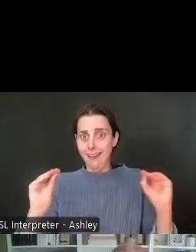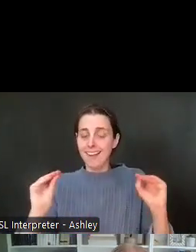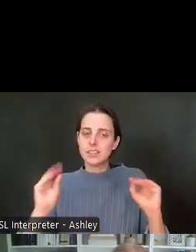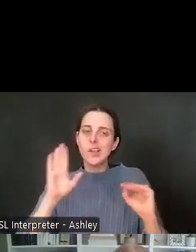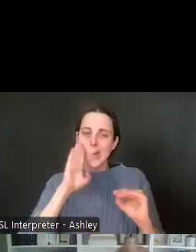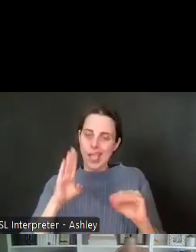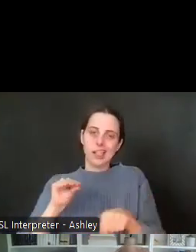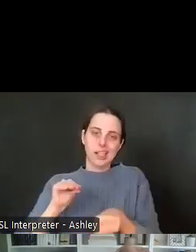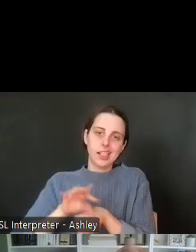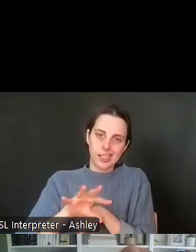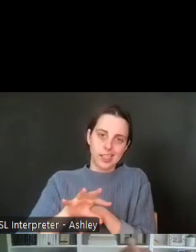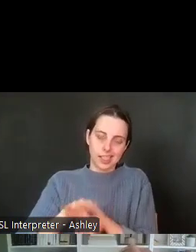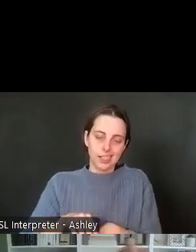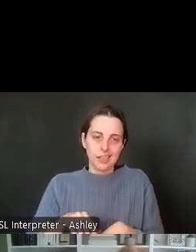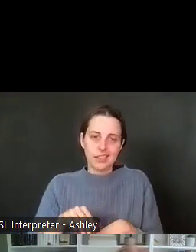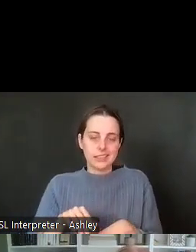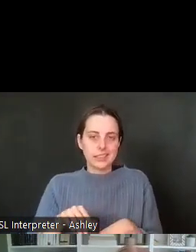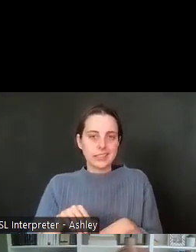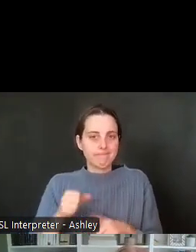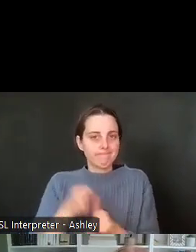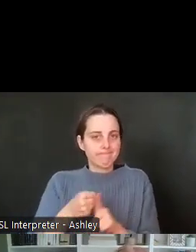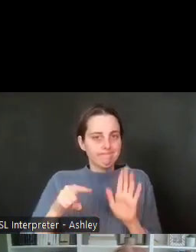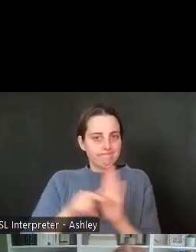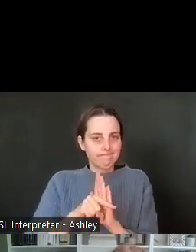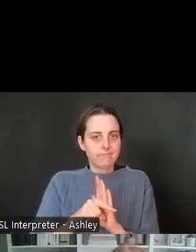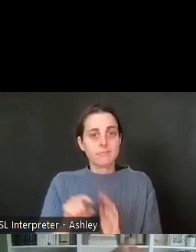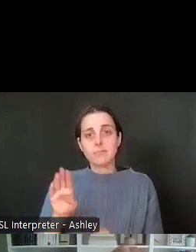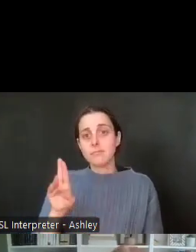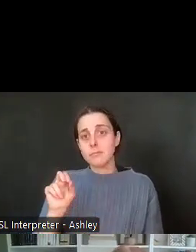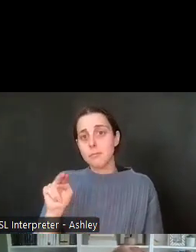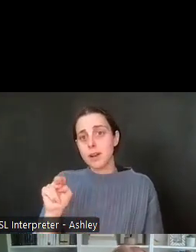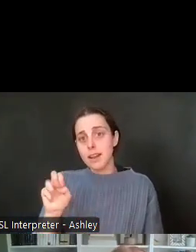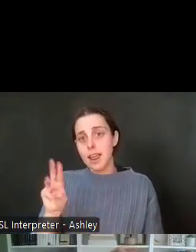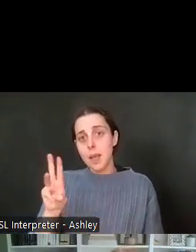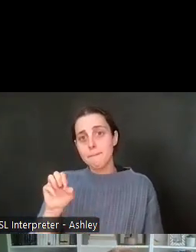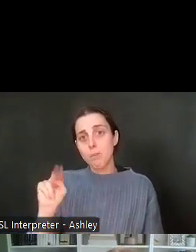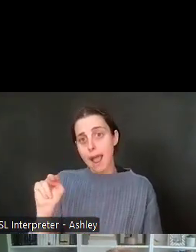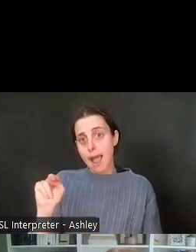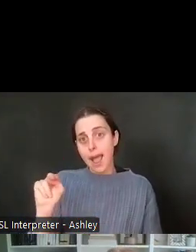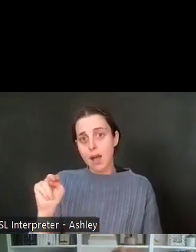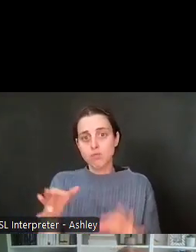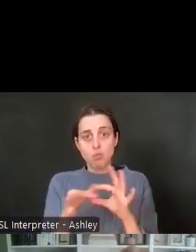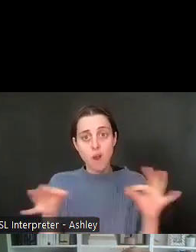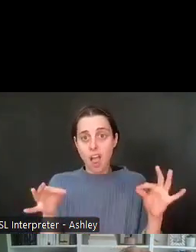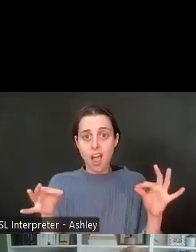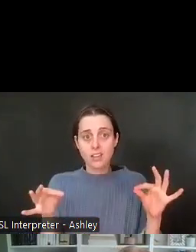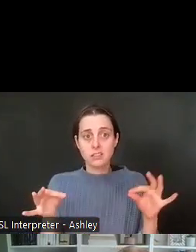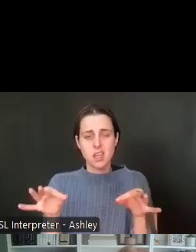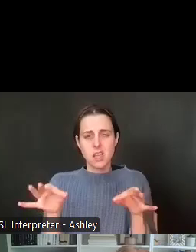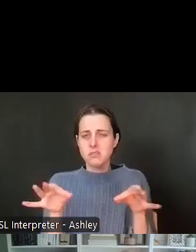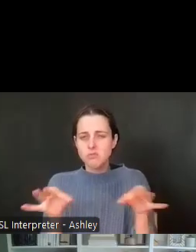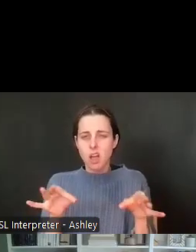Brené Brown's definition, I love this because it's so simple. She writes about boundaries as simply what's okay and what's not